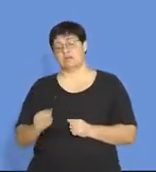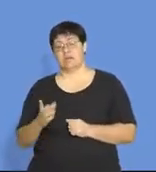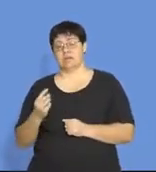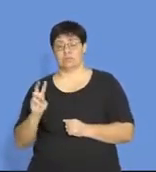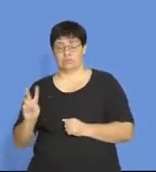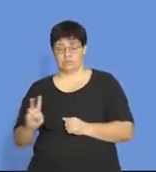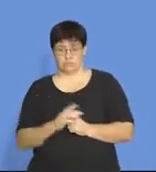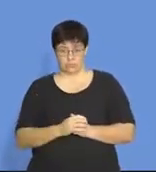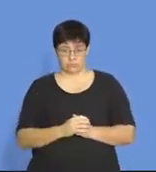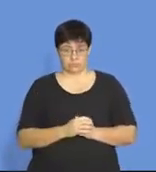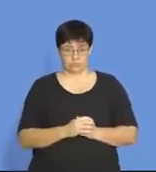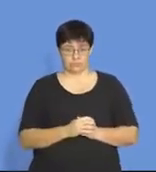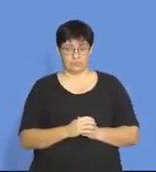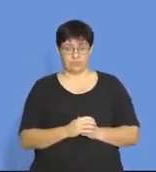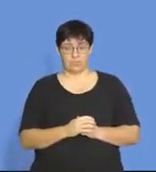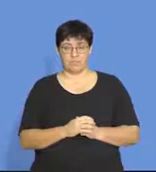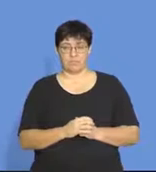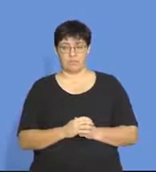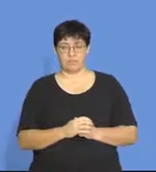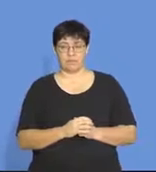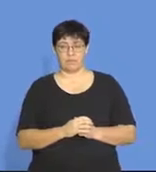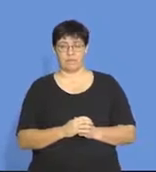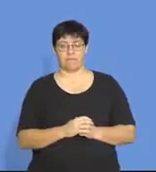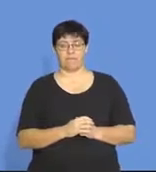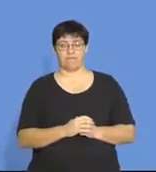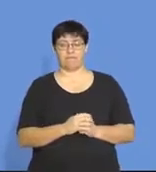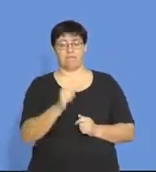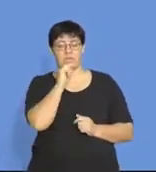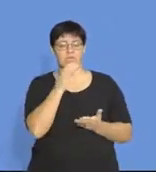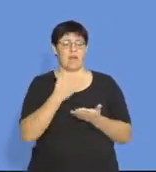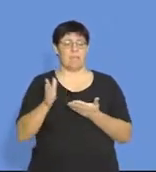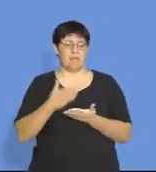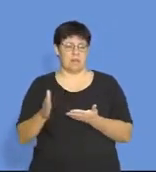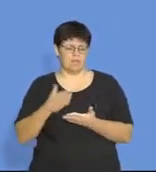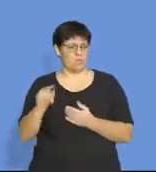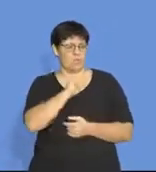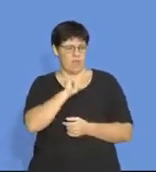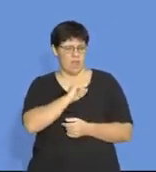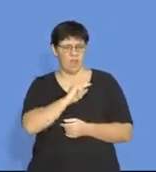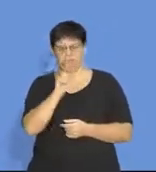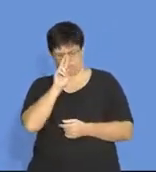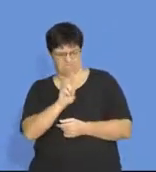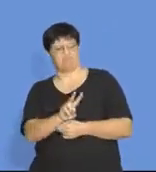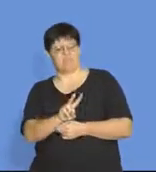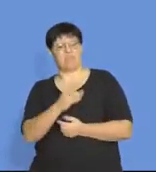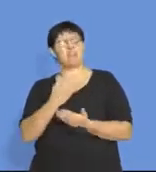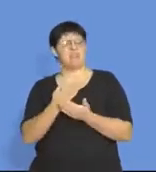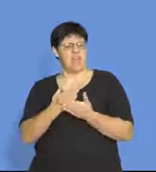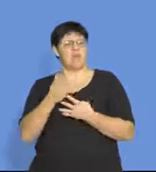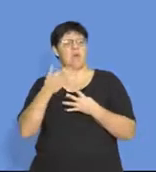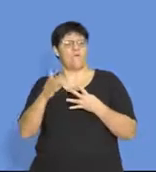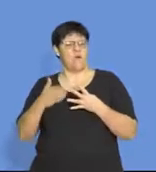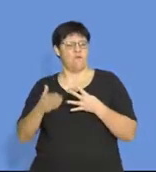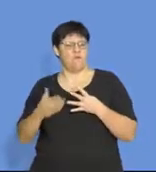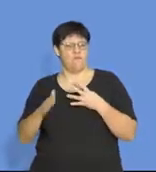I will label that as my equation 2. And I will use elimination method. Why? Because already you can see that I